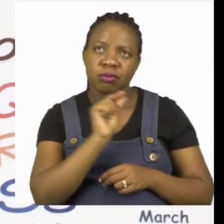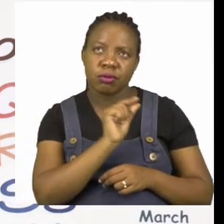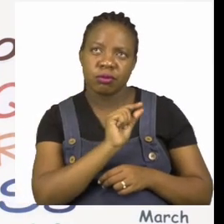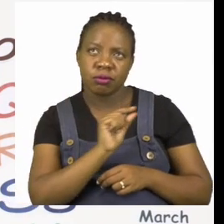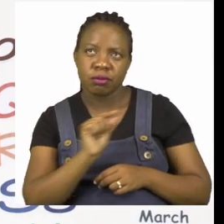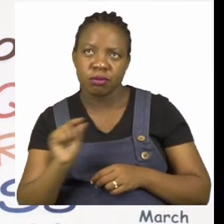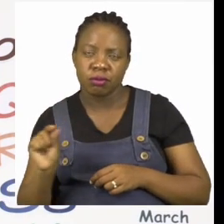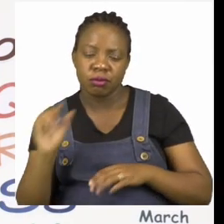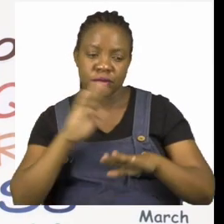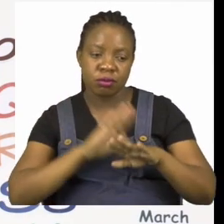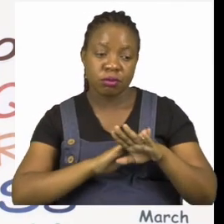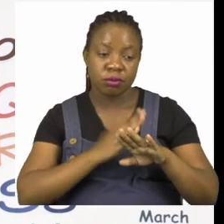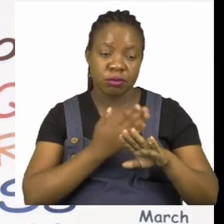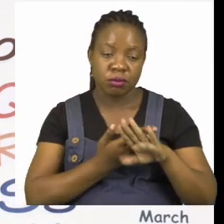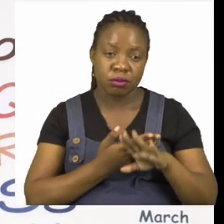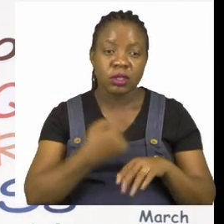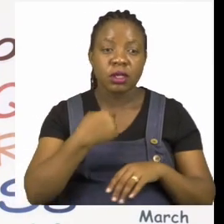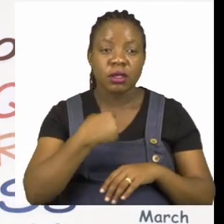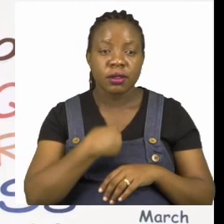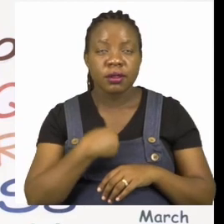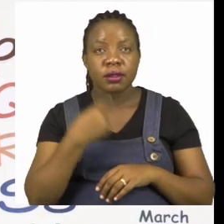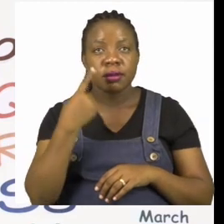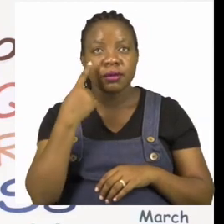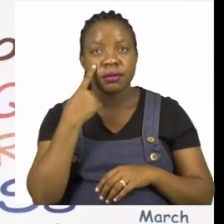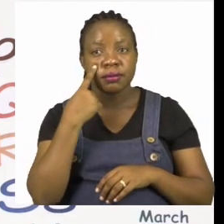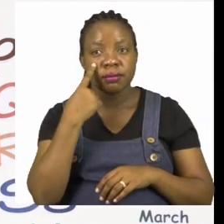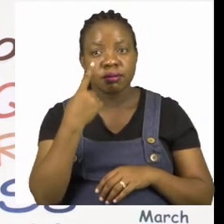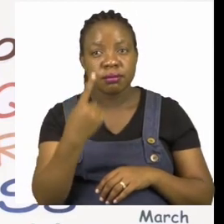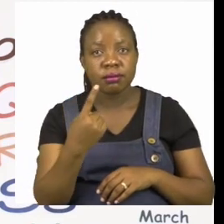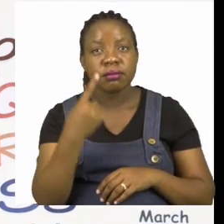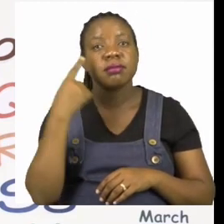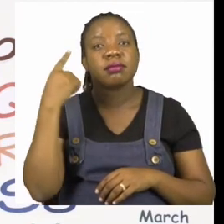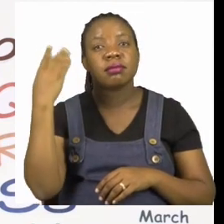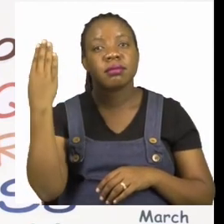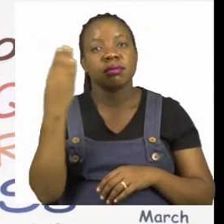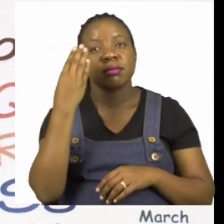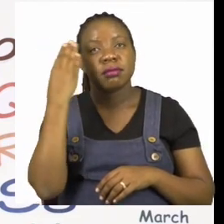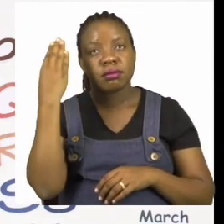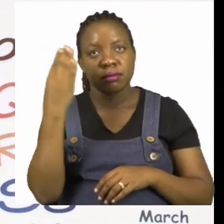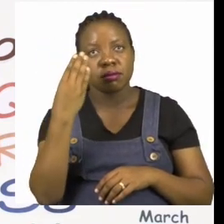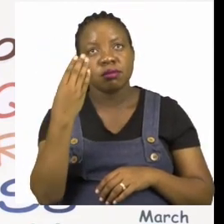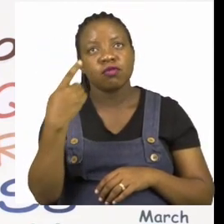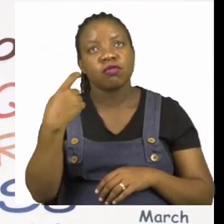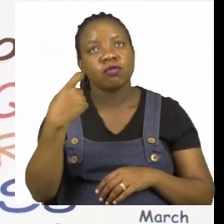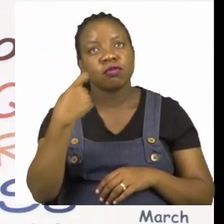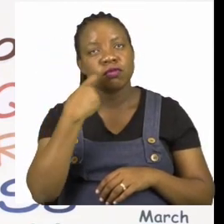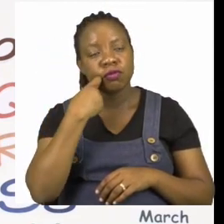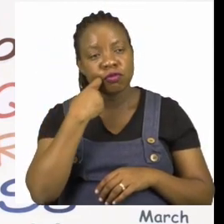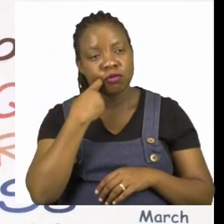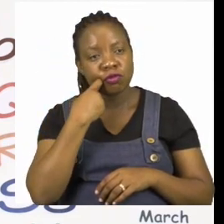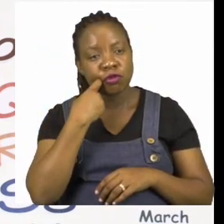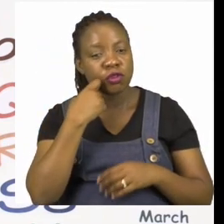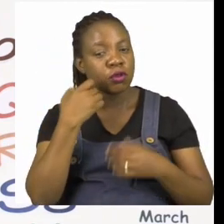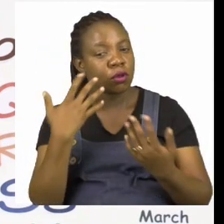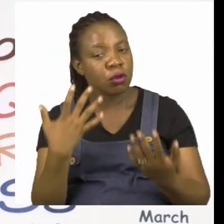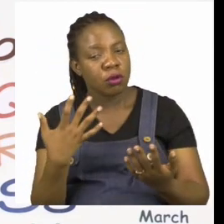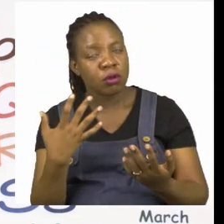word fish. Or you can say, thank you very